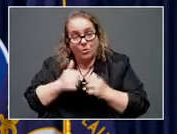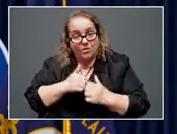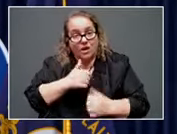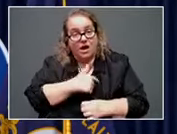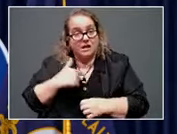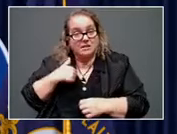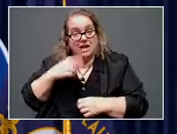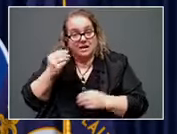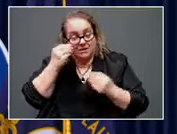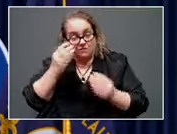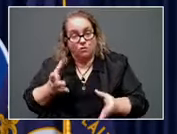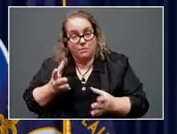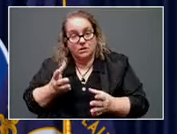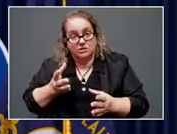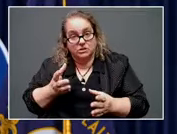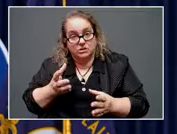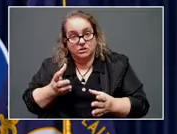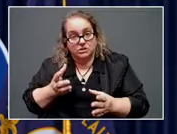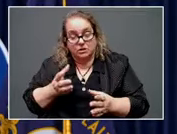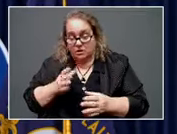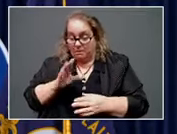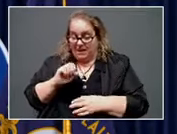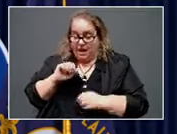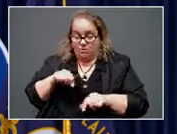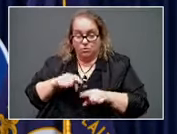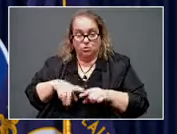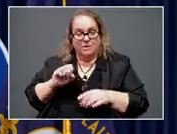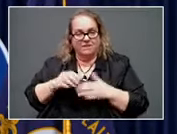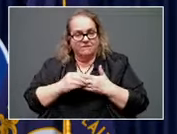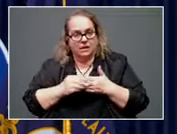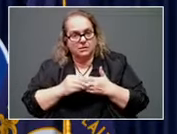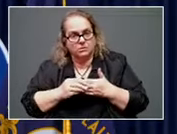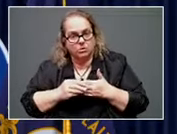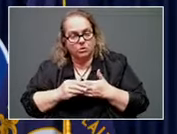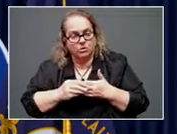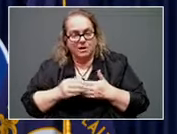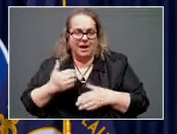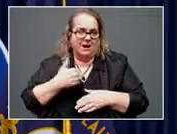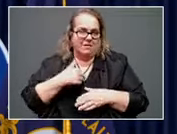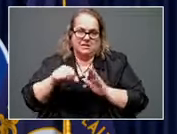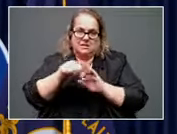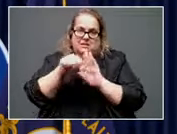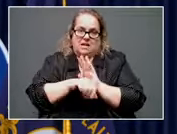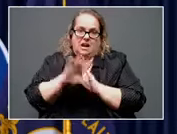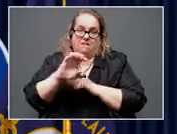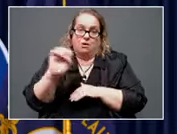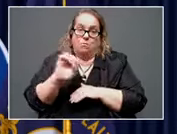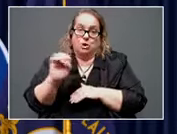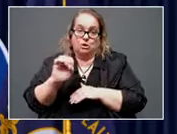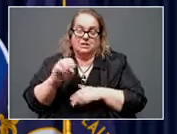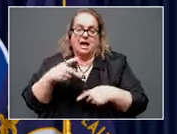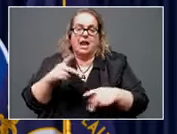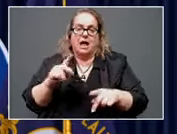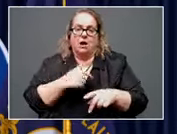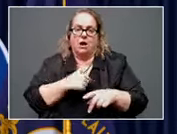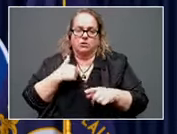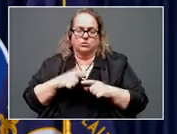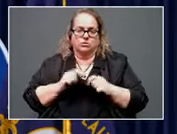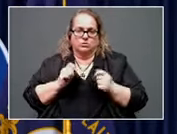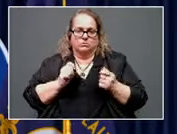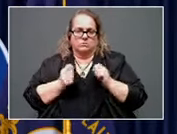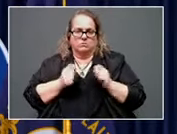information, being able to be flexible. Certainly having the state of emergency would allow us to augment the